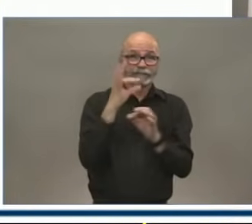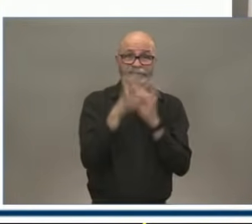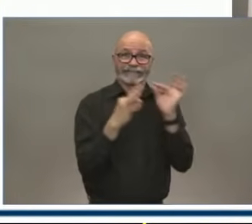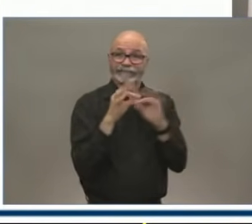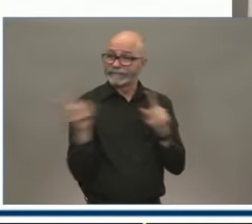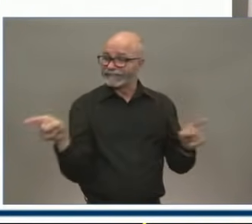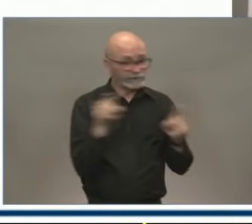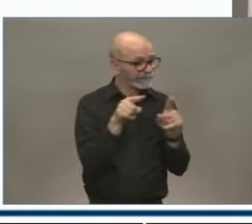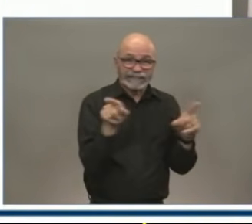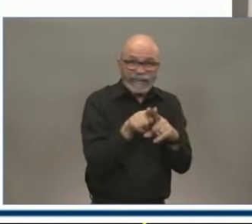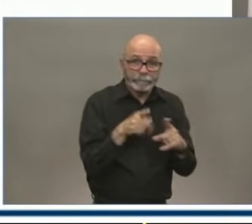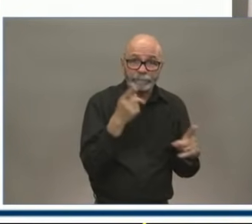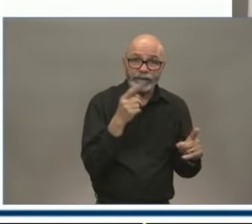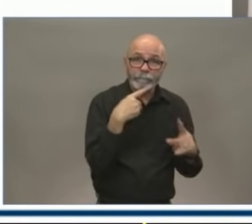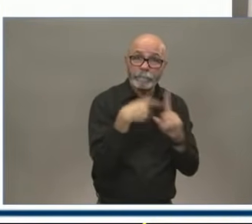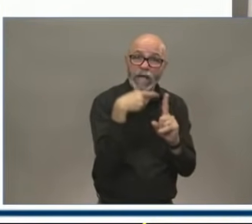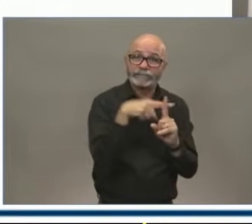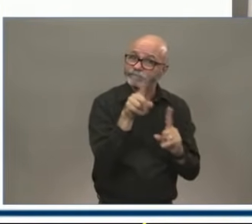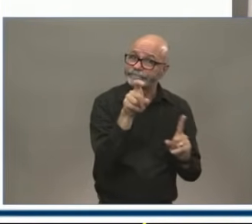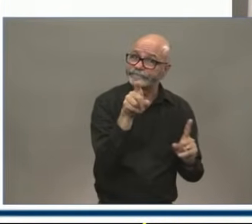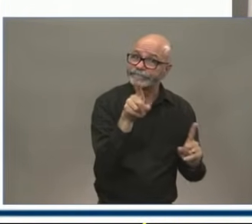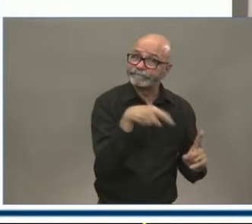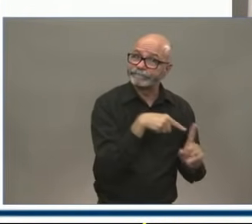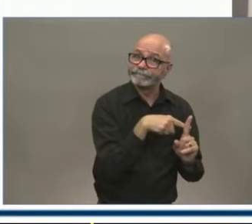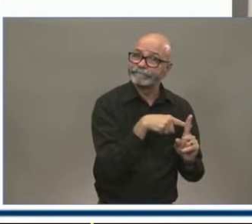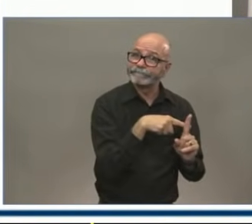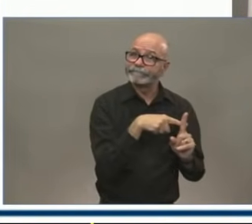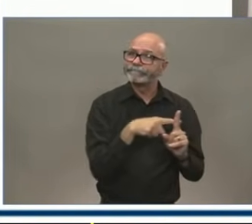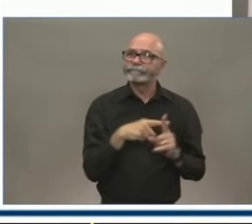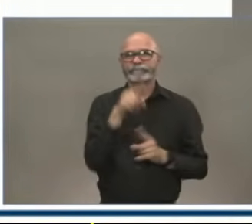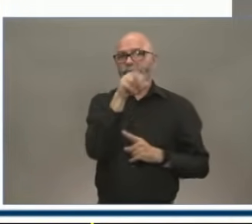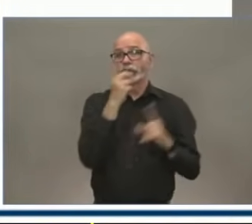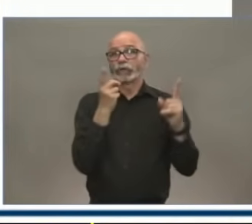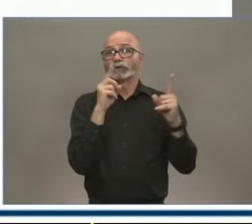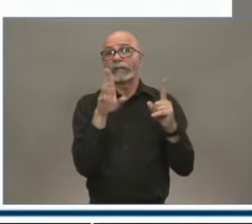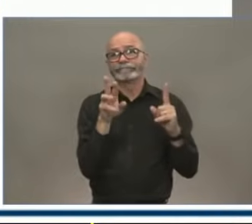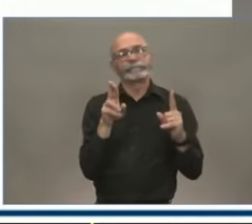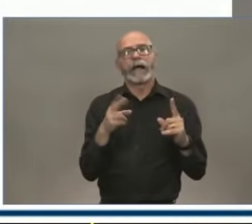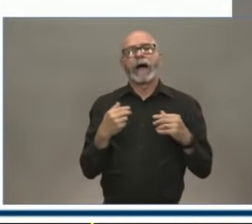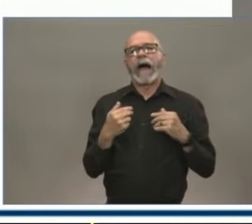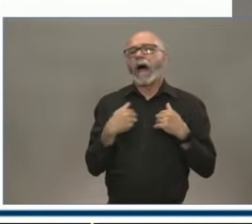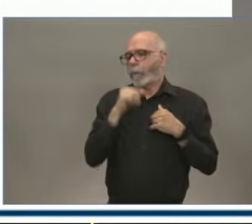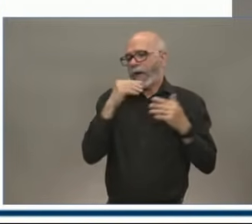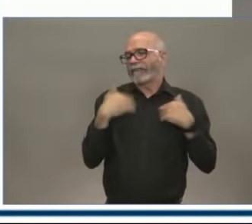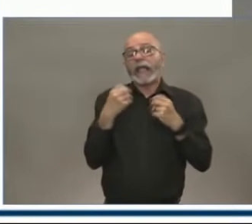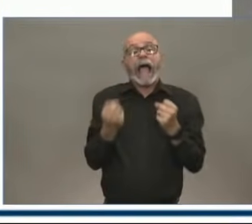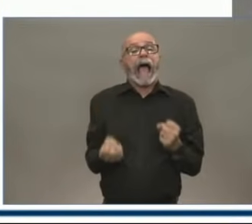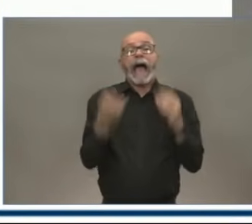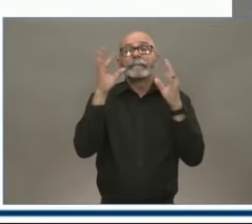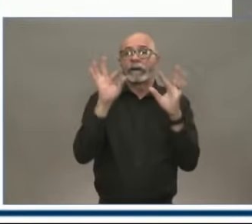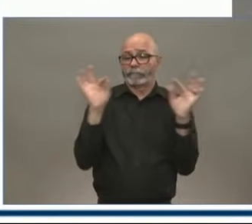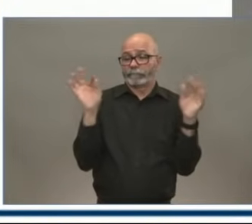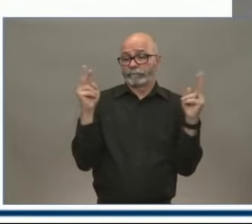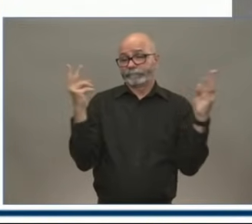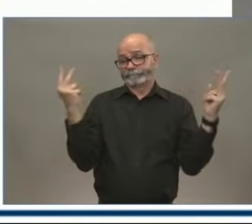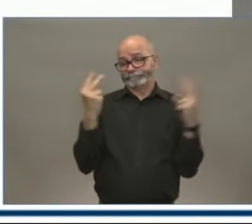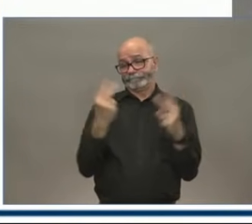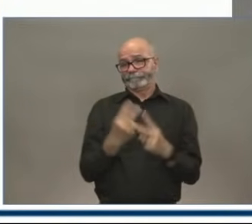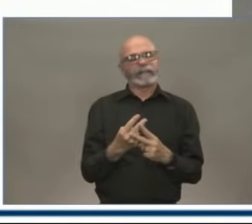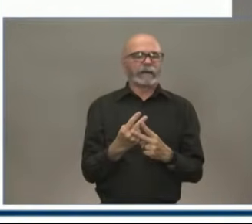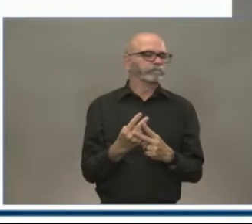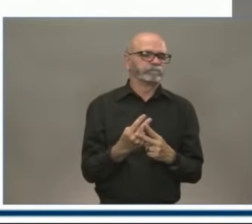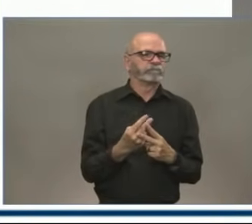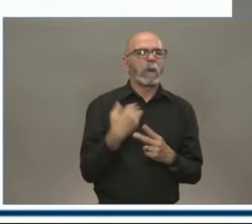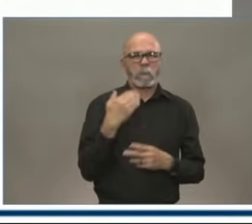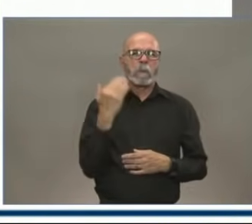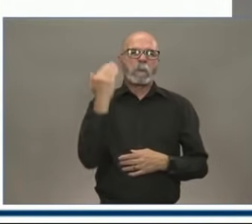these rapid tests are proving? Yeah, I don't have the full numbers in front of me. That's part of the ongoing evaluation, but I am aware that at least 2 of those